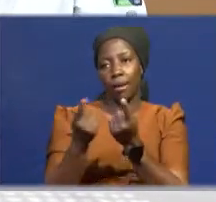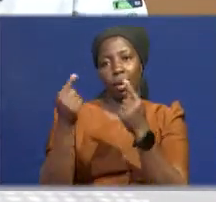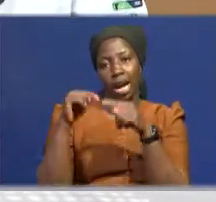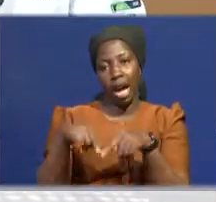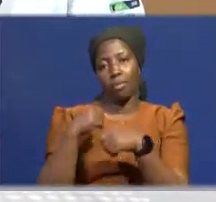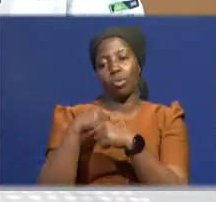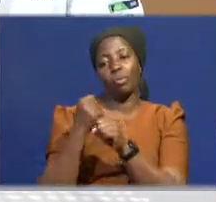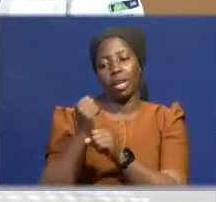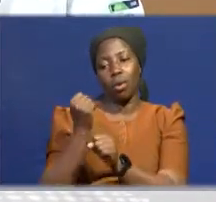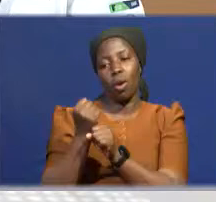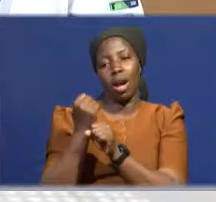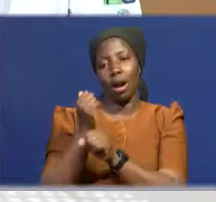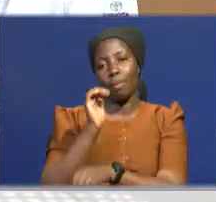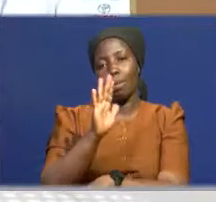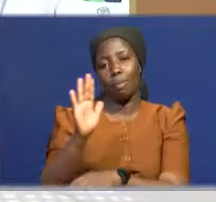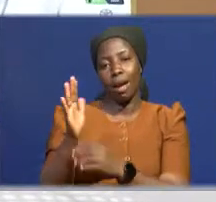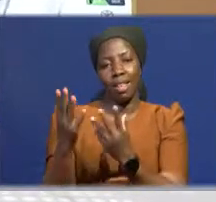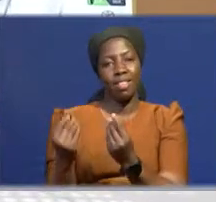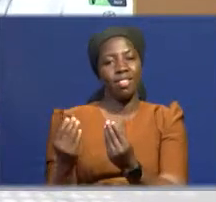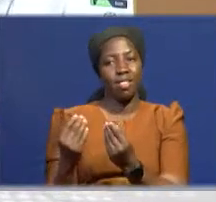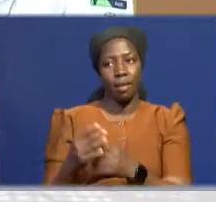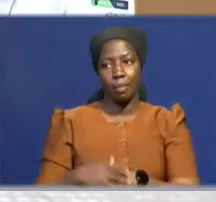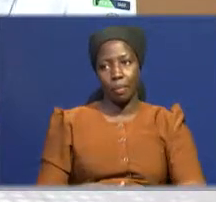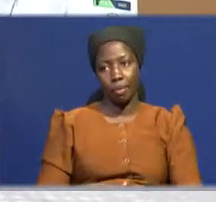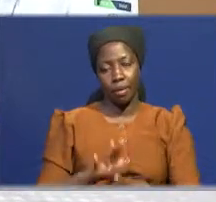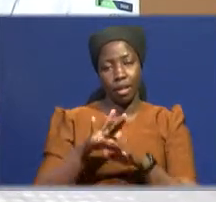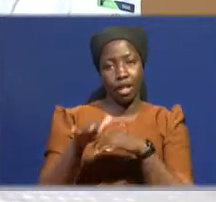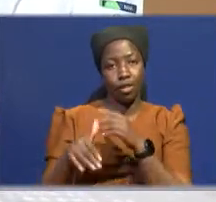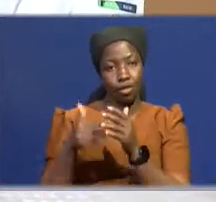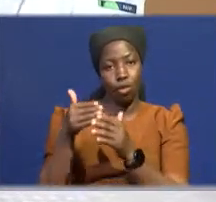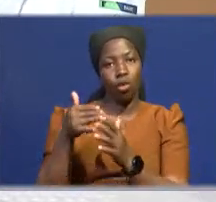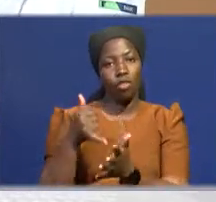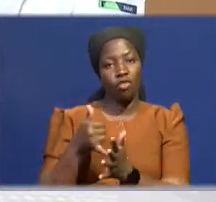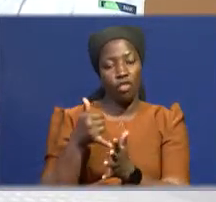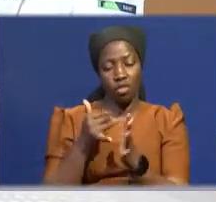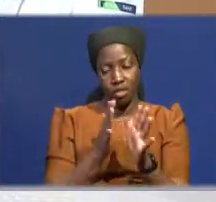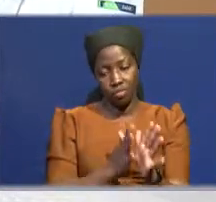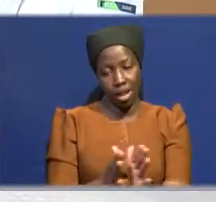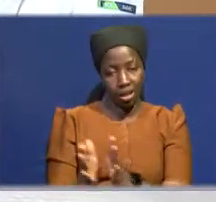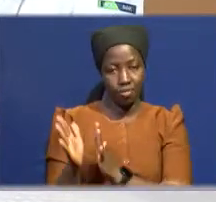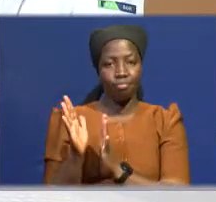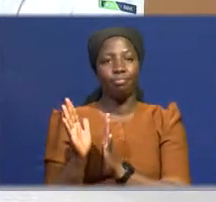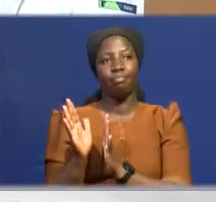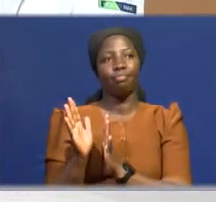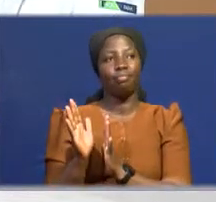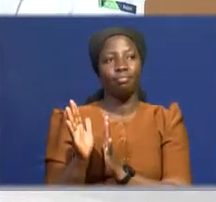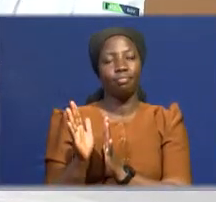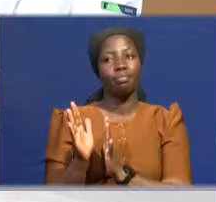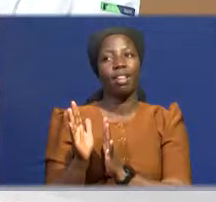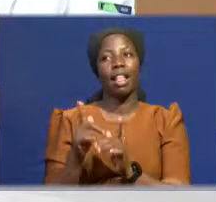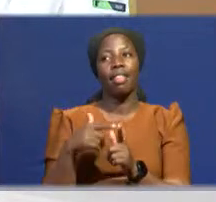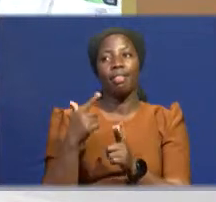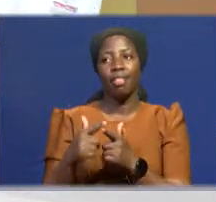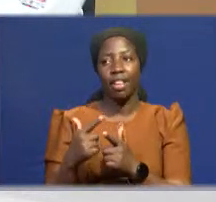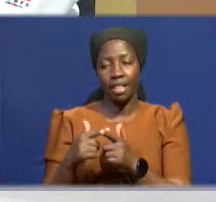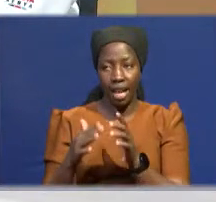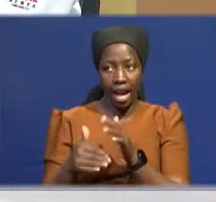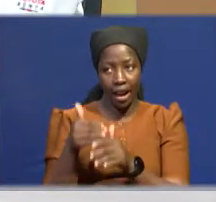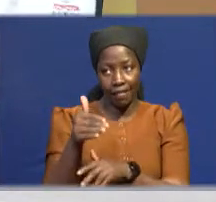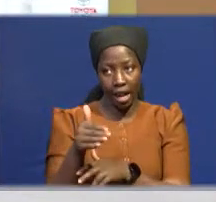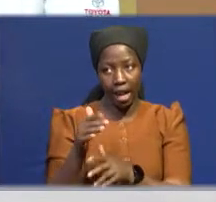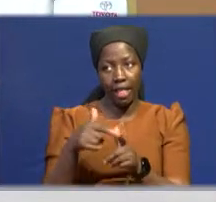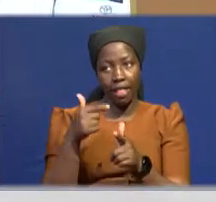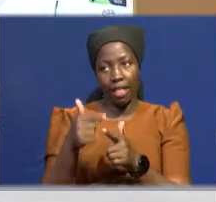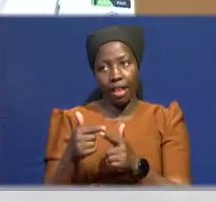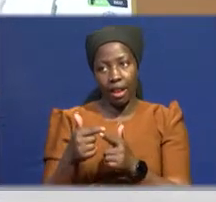their work easier to intervene. And all involves planning. And then when it comes to that, that's when it